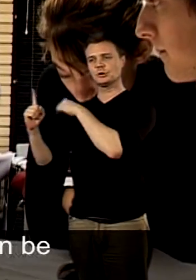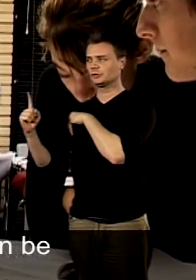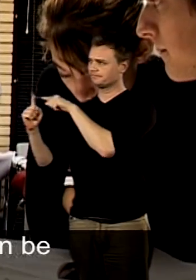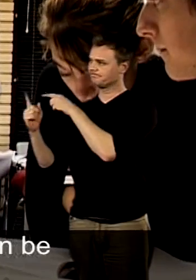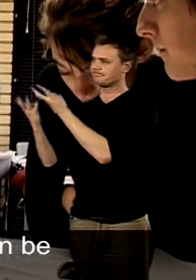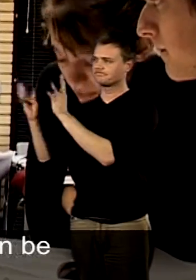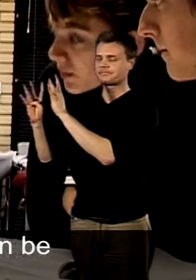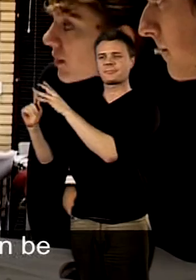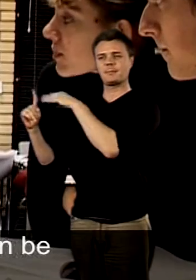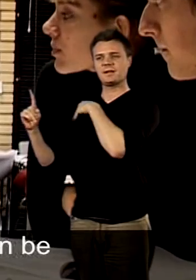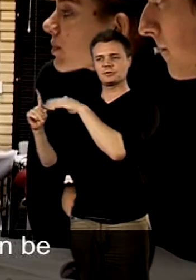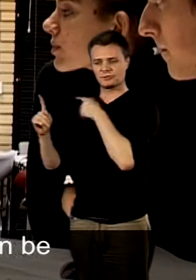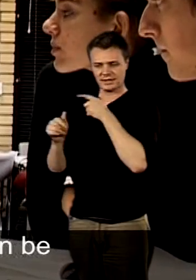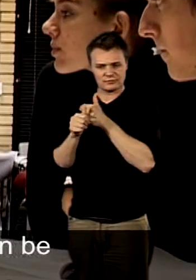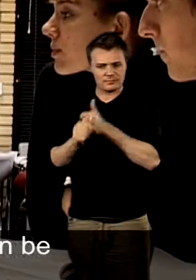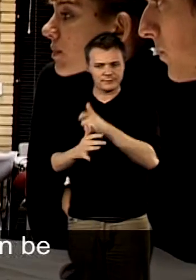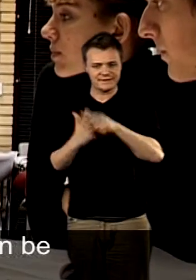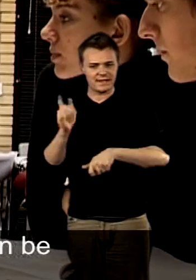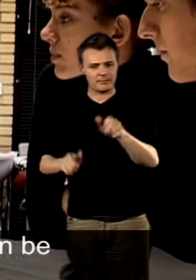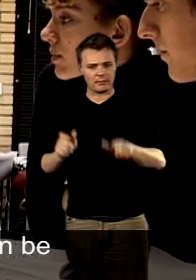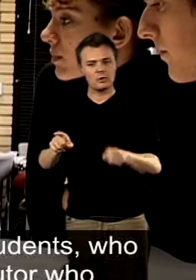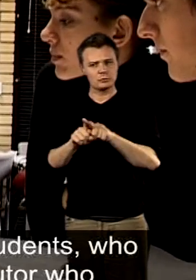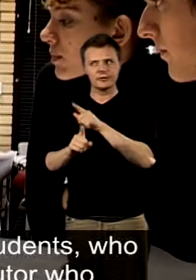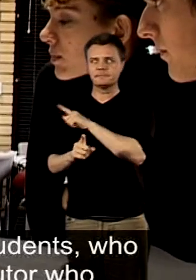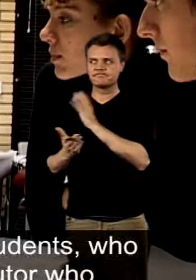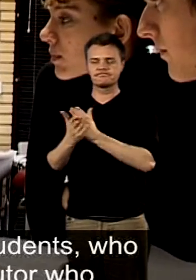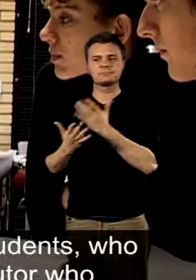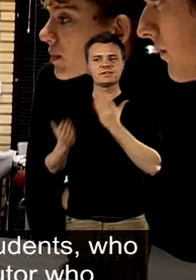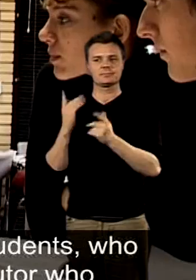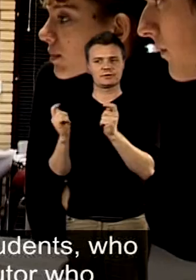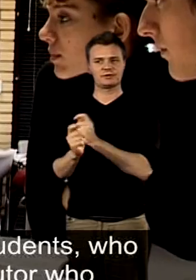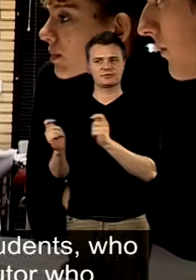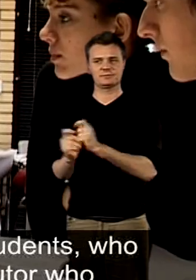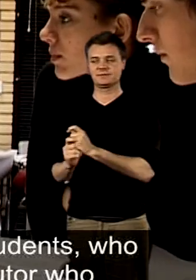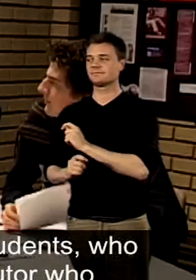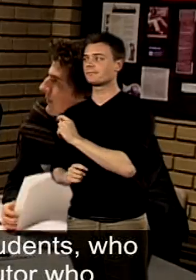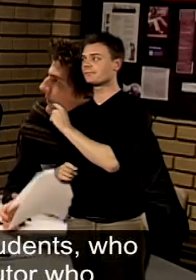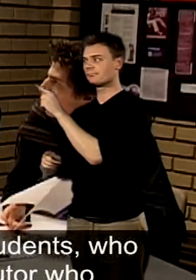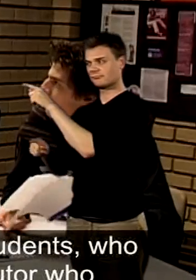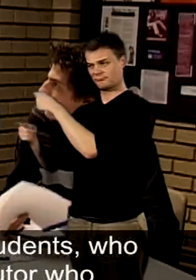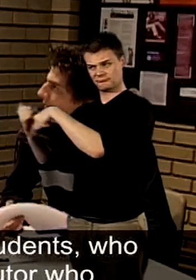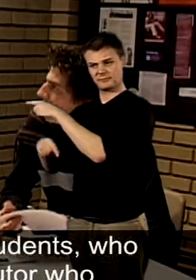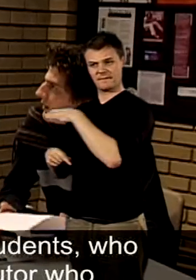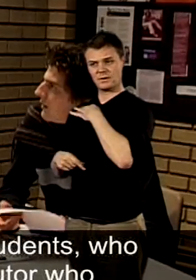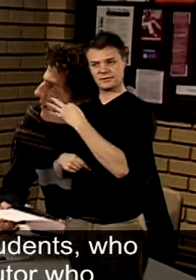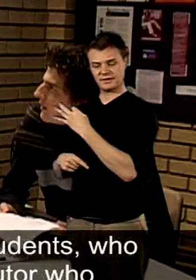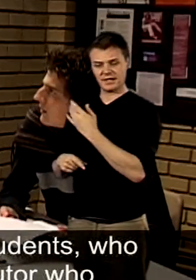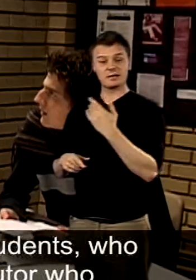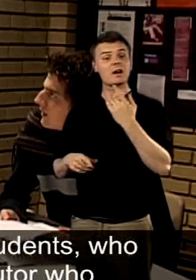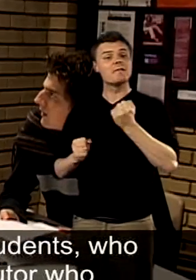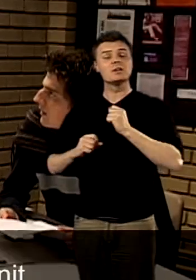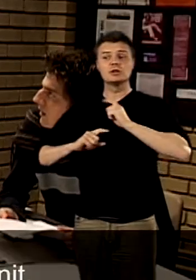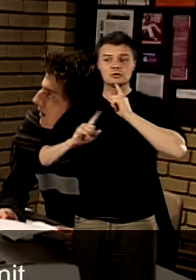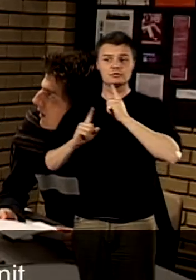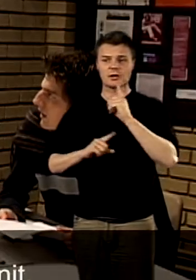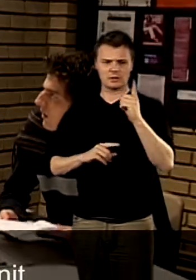can support disabled pupils and can be a reasonable adjustment. At William de Ferrer's, sixth form students who volunteer receive training from a